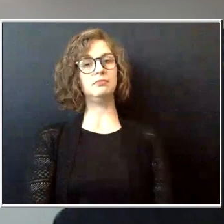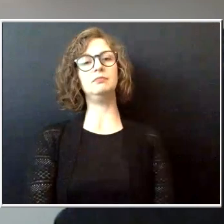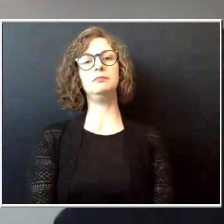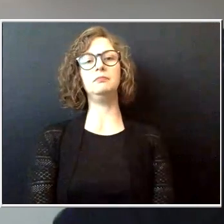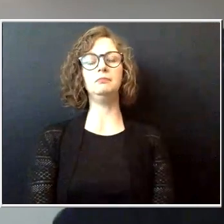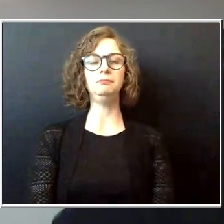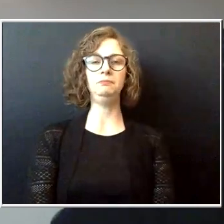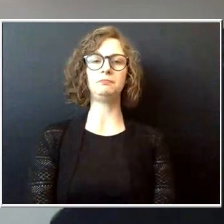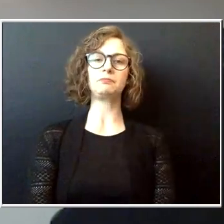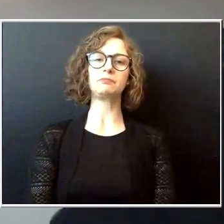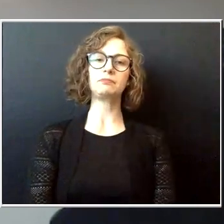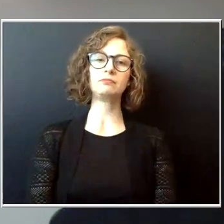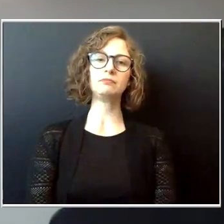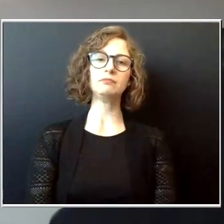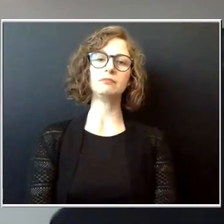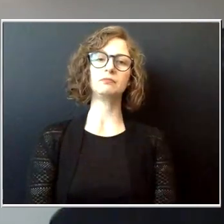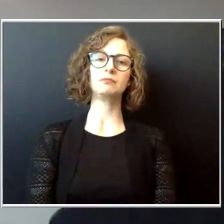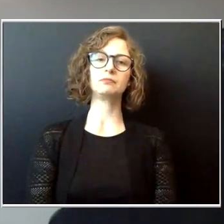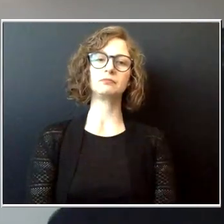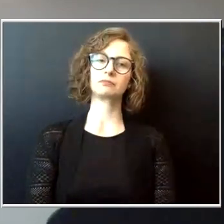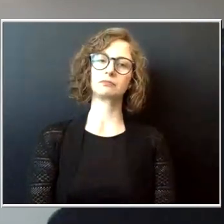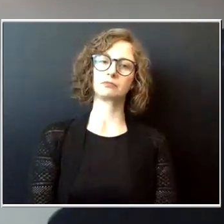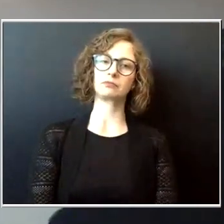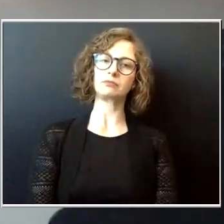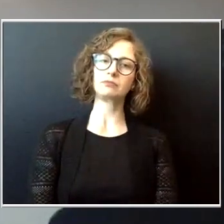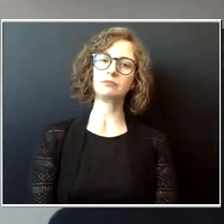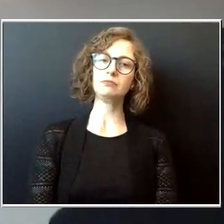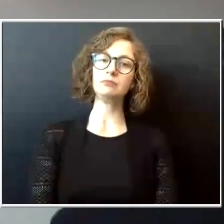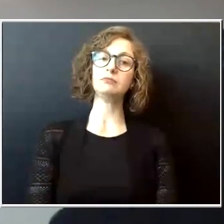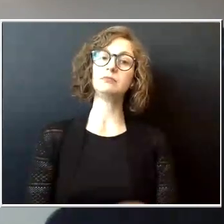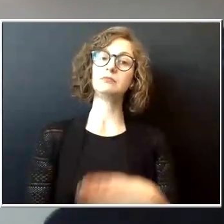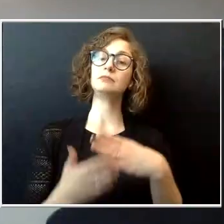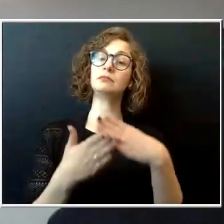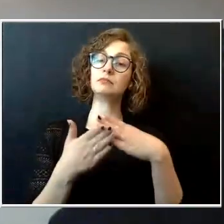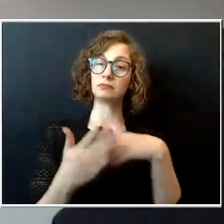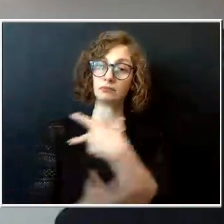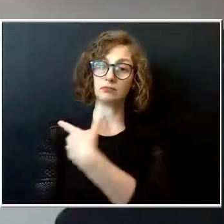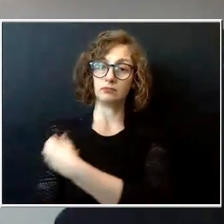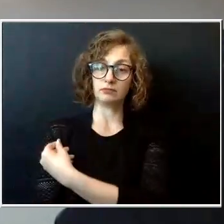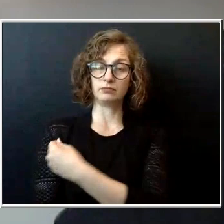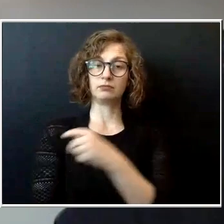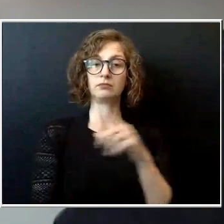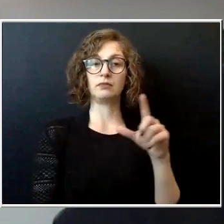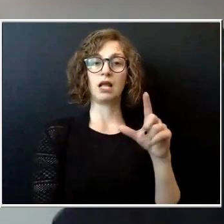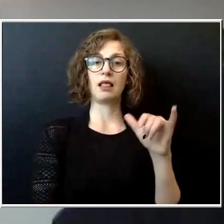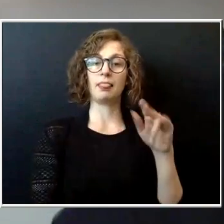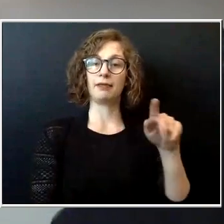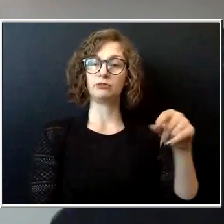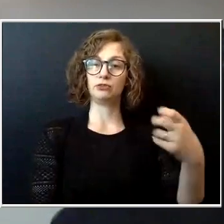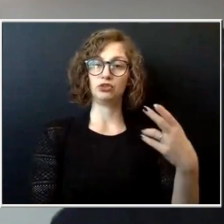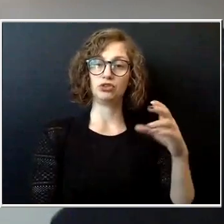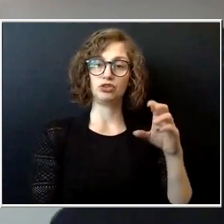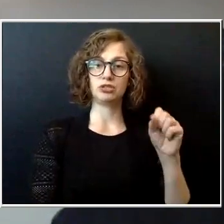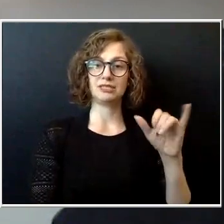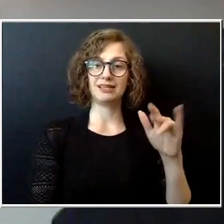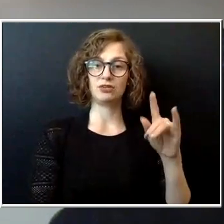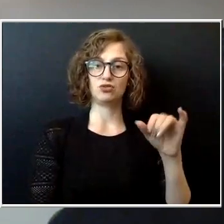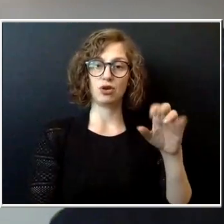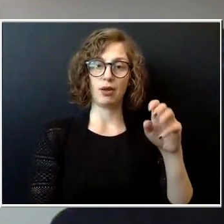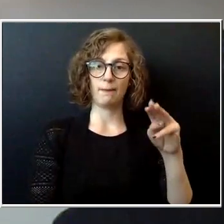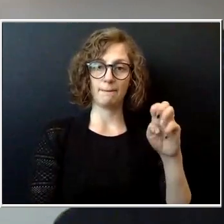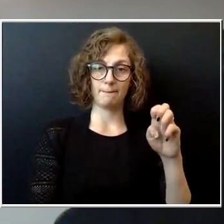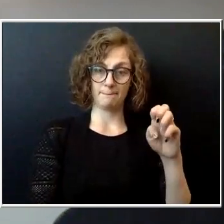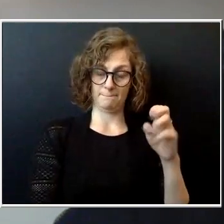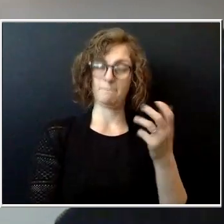So there have been some vaccines in the Lynch syndrome space, so to protect against